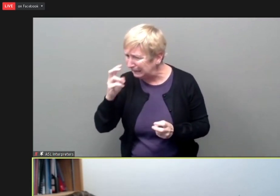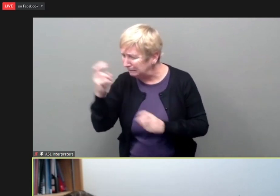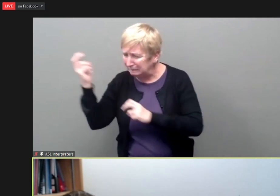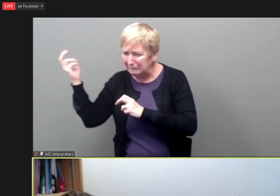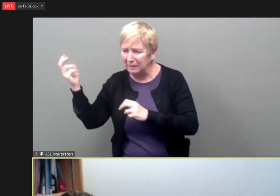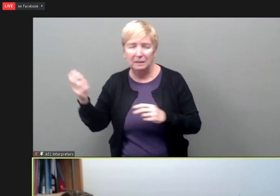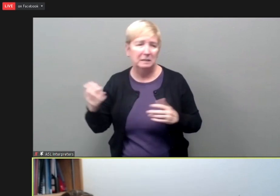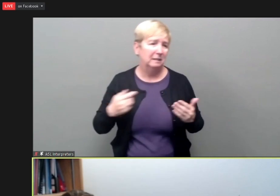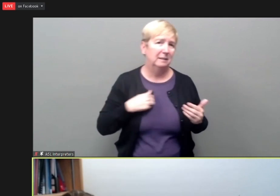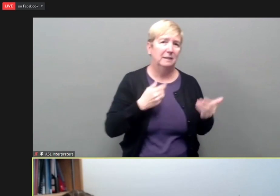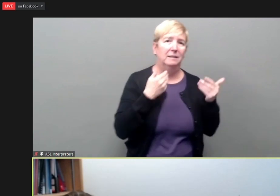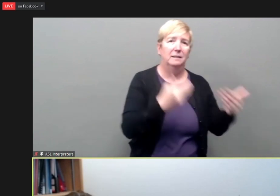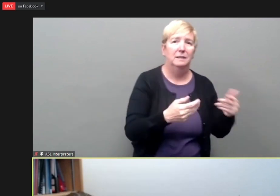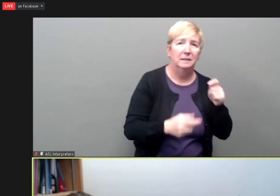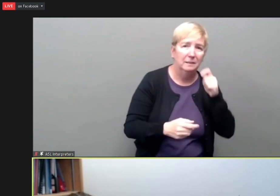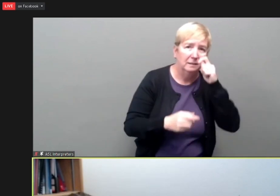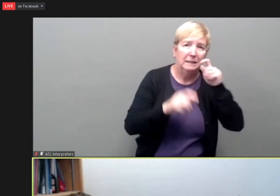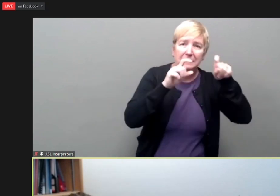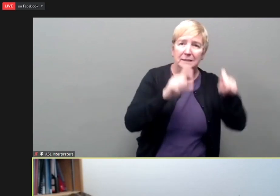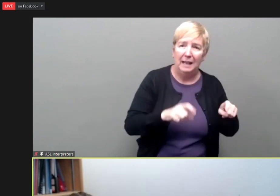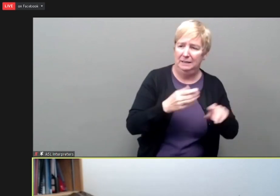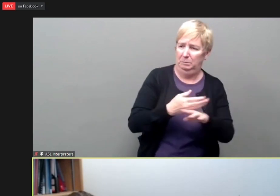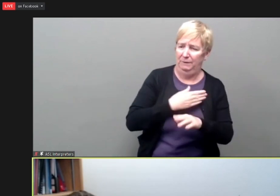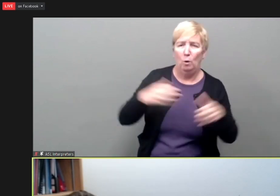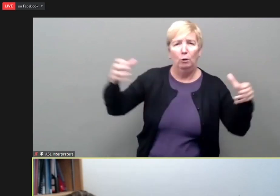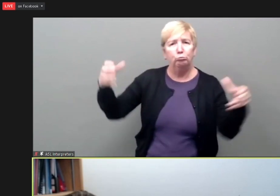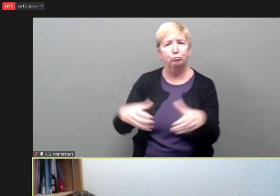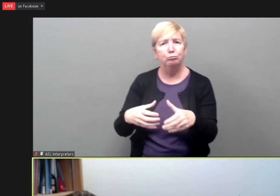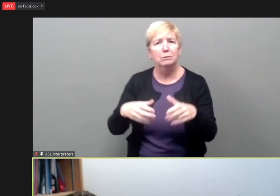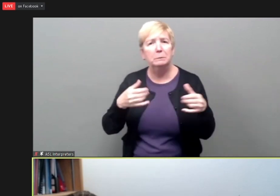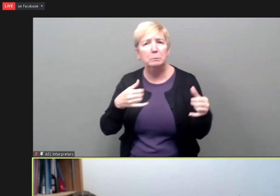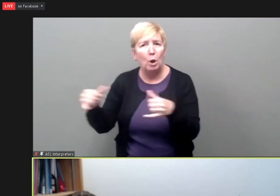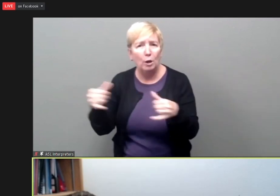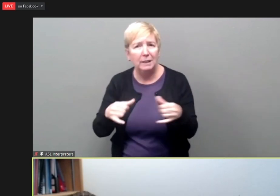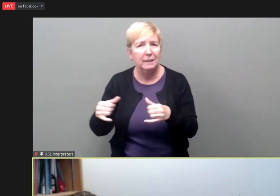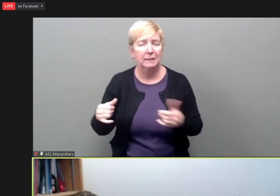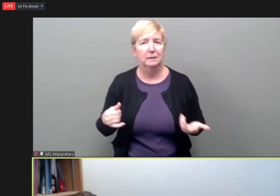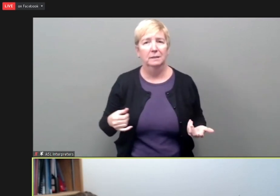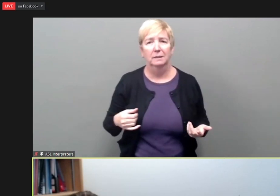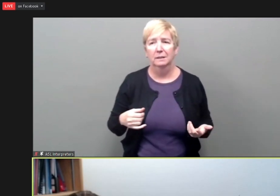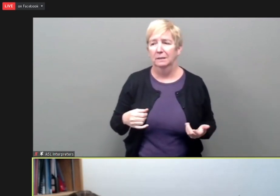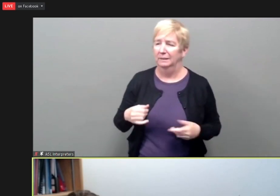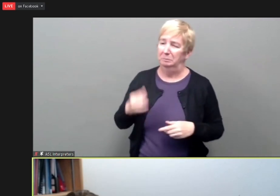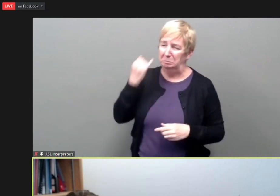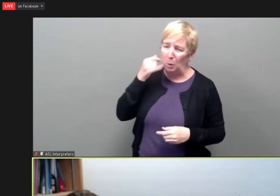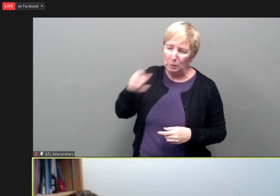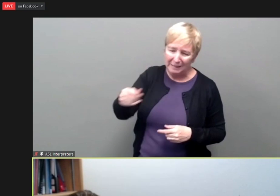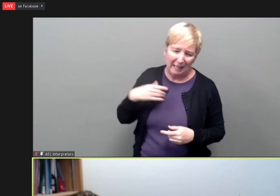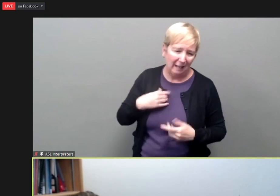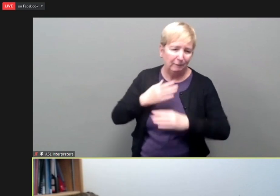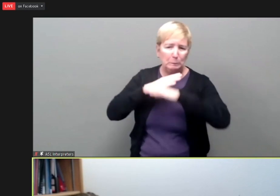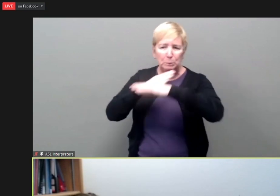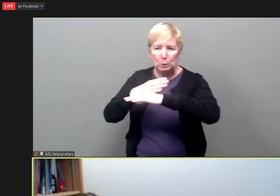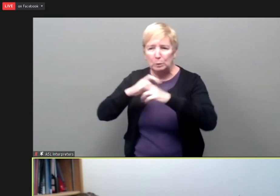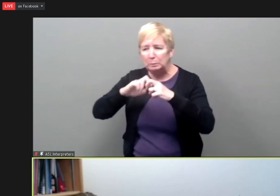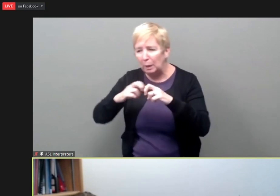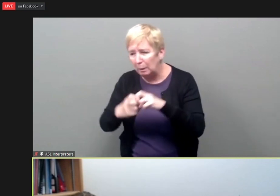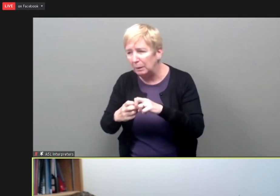vulnerable and have a history of immune suppression or